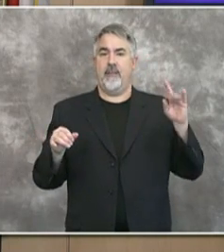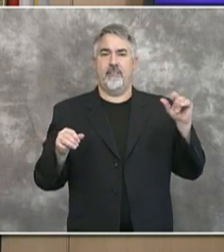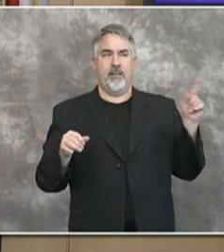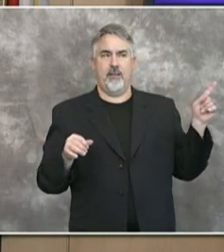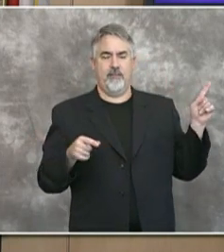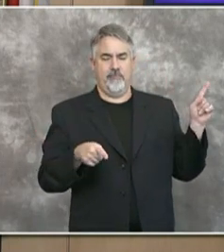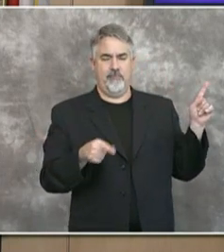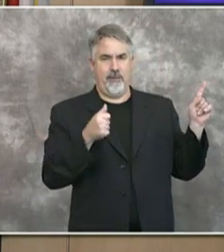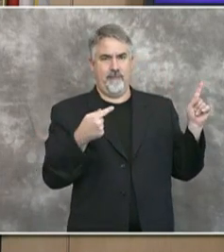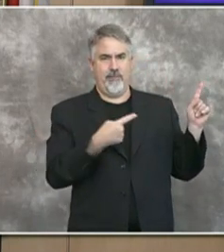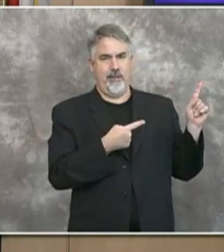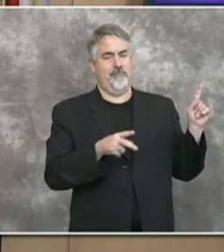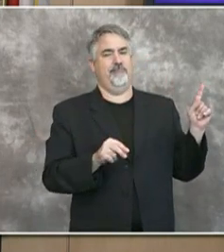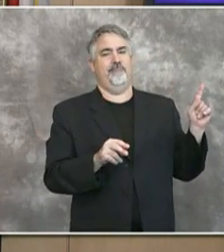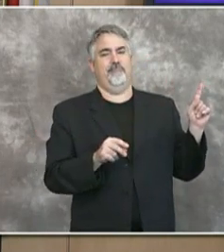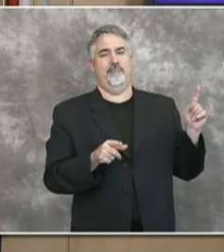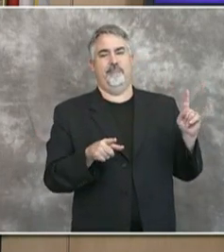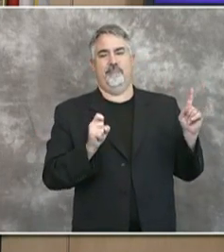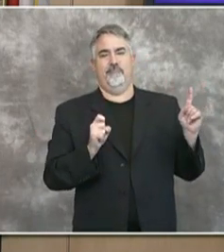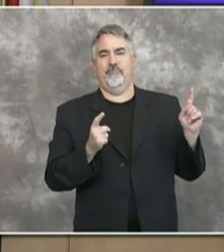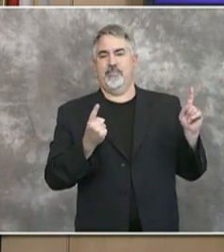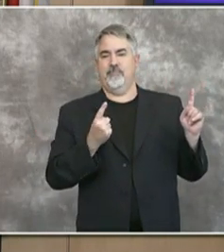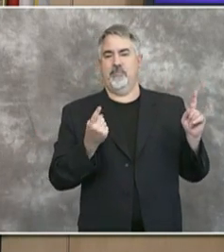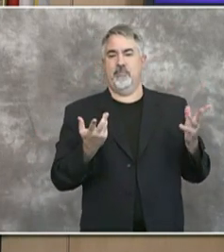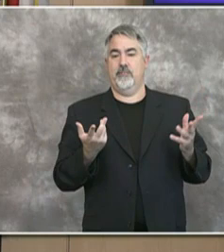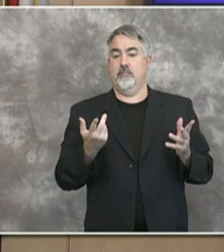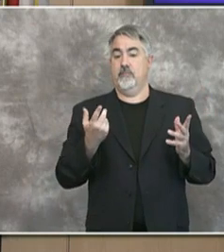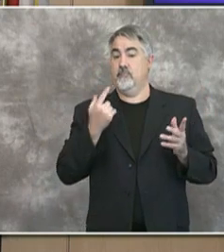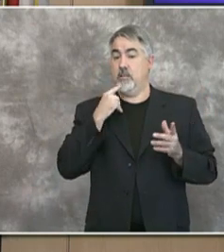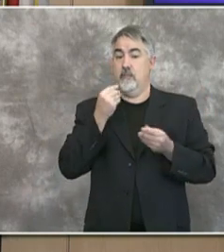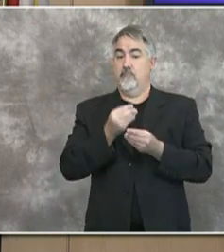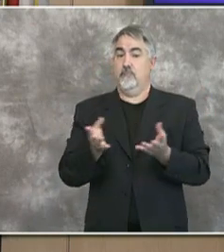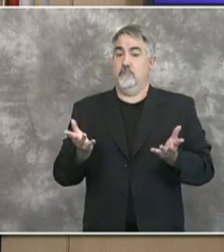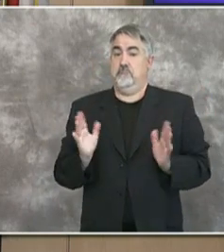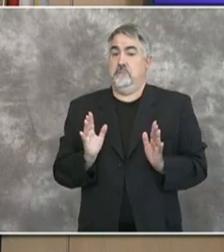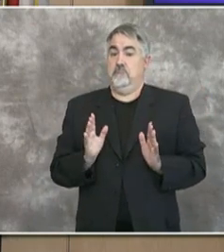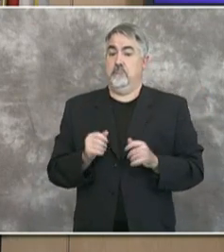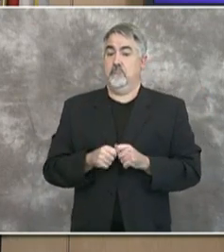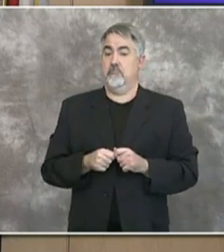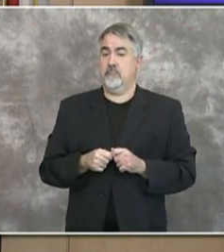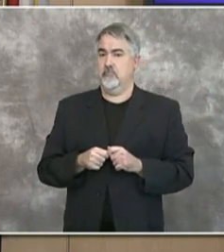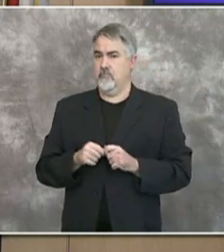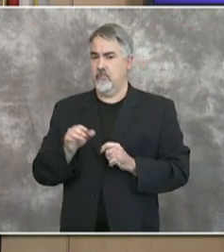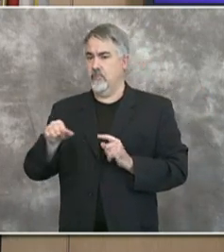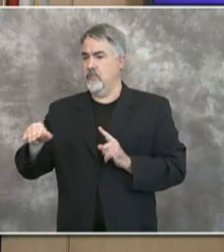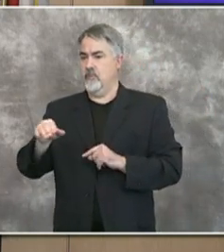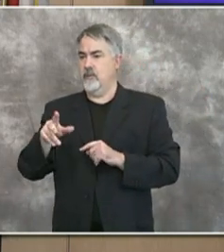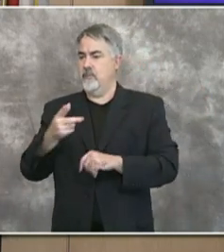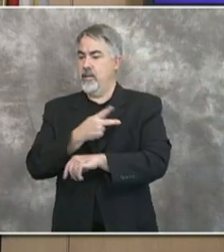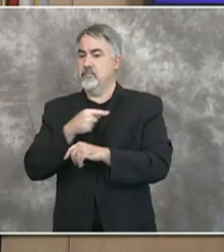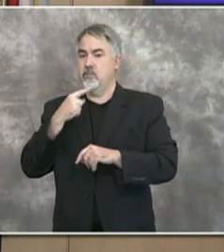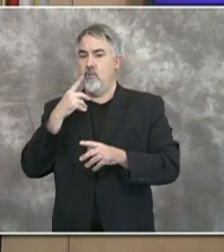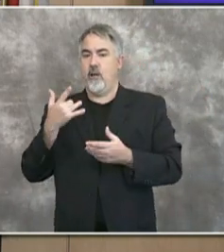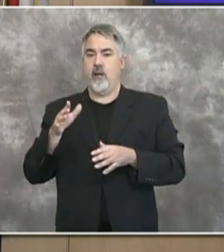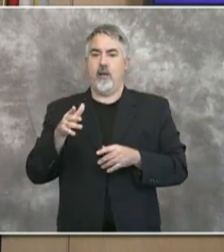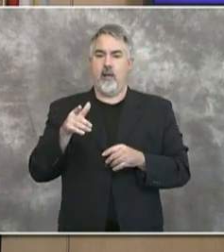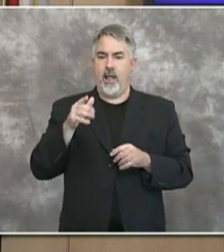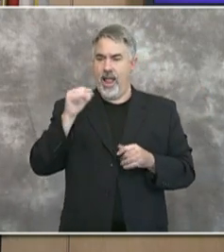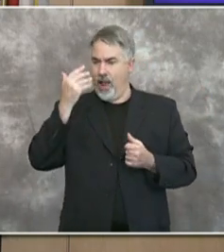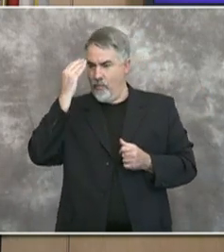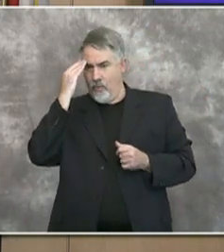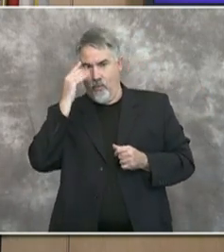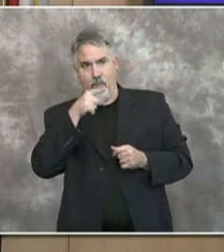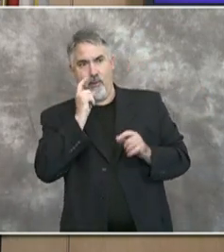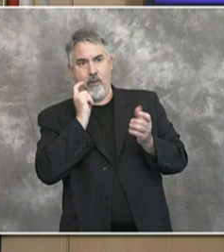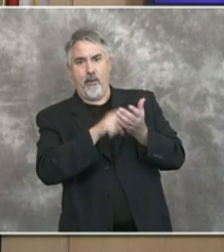guidance was provided to inform patients how to interpret those results. So that was why we actually acted as